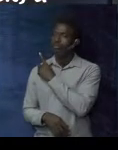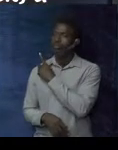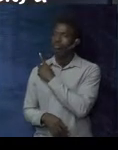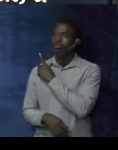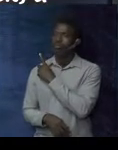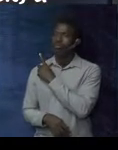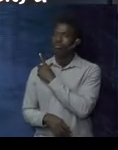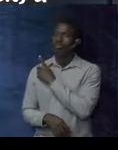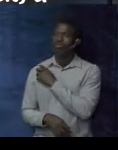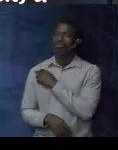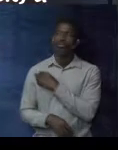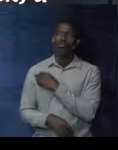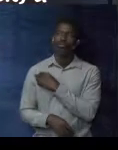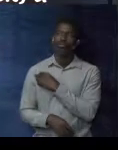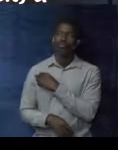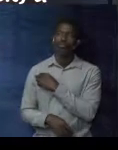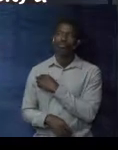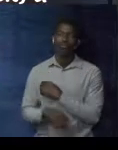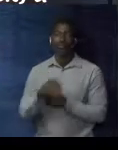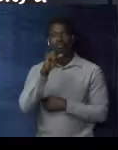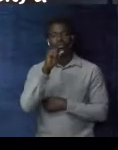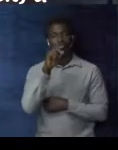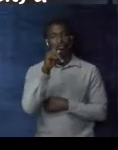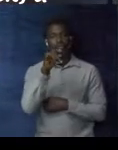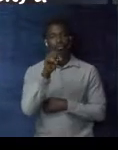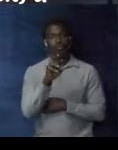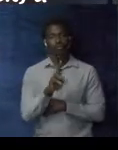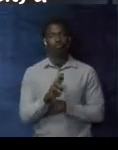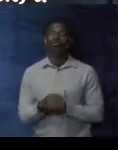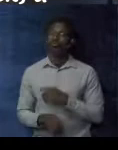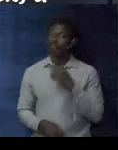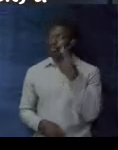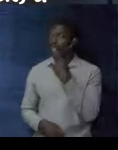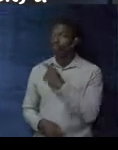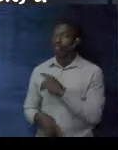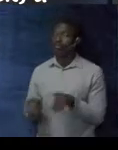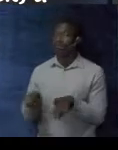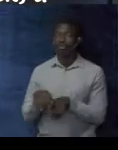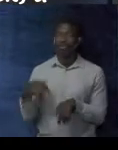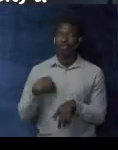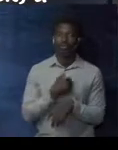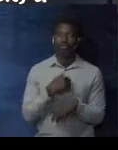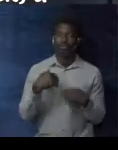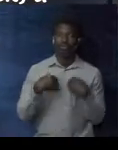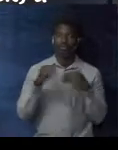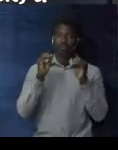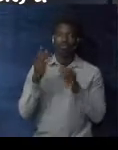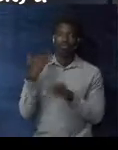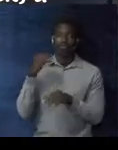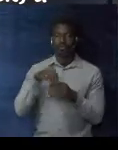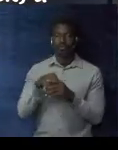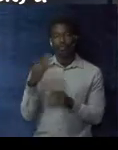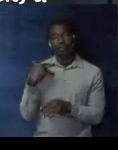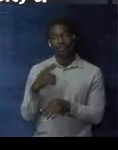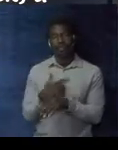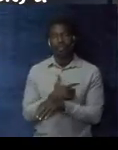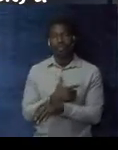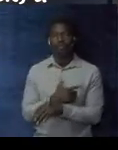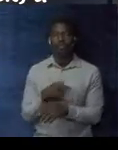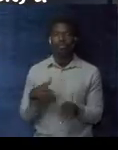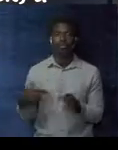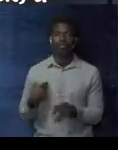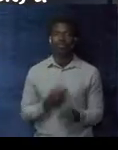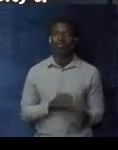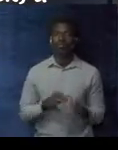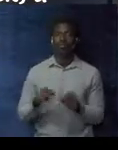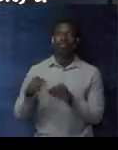This is 4 o'clock, and this whole place is a sector, as we have taught in previous lessons.